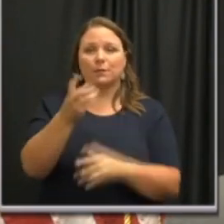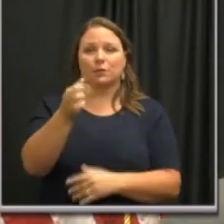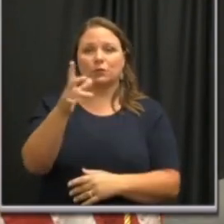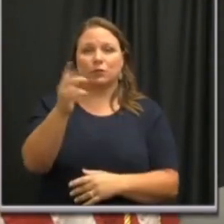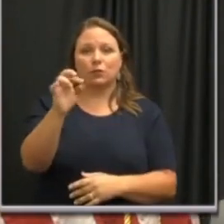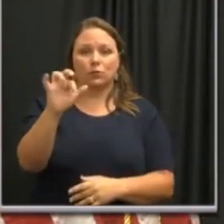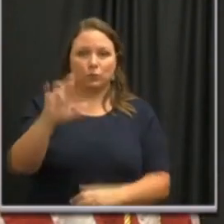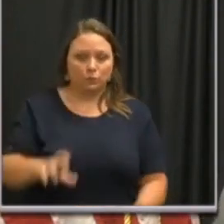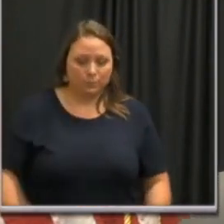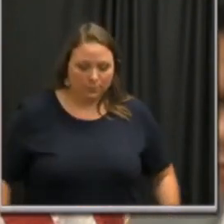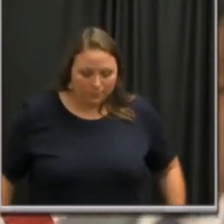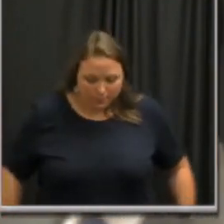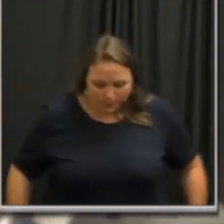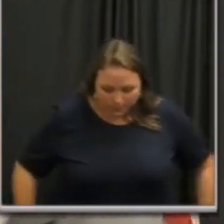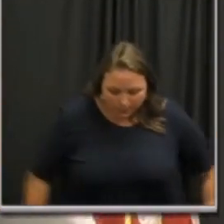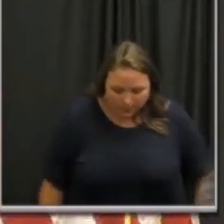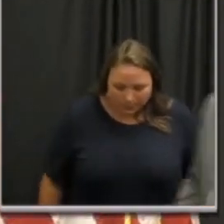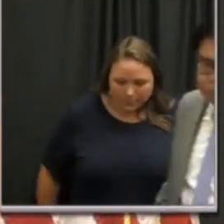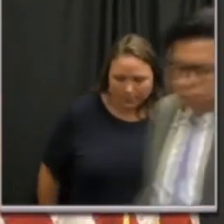John Cooper.